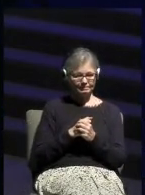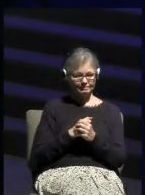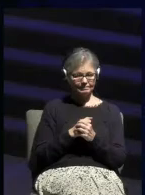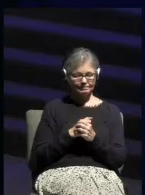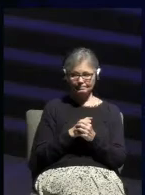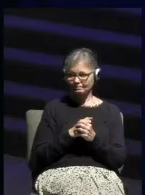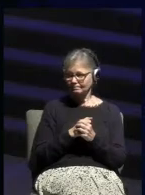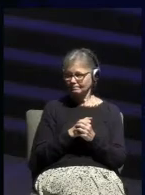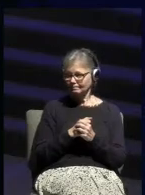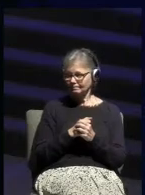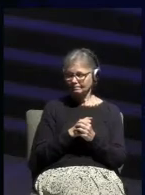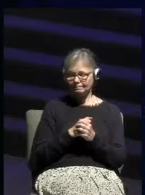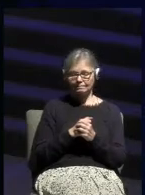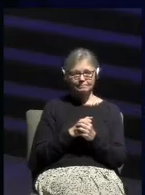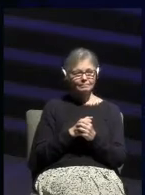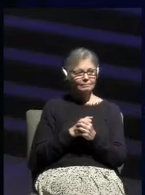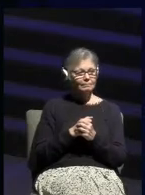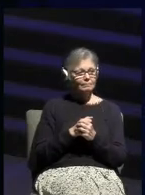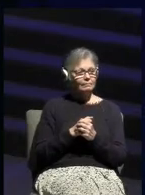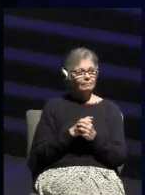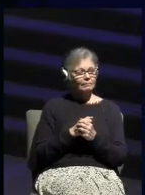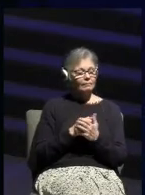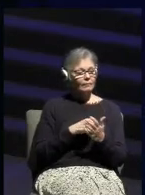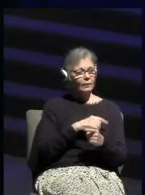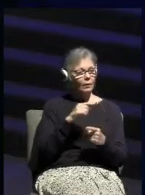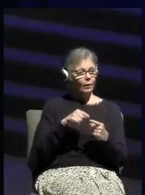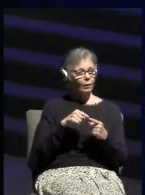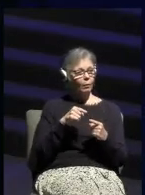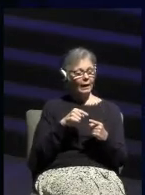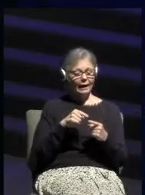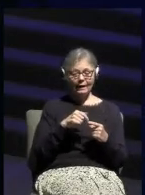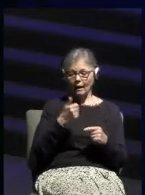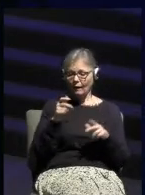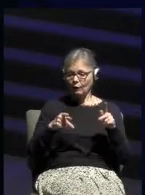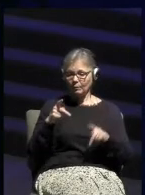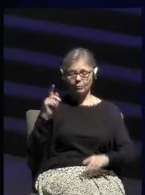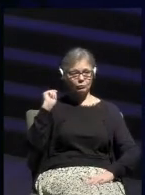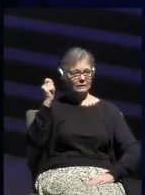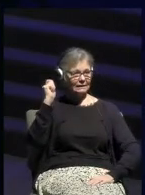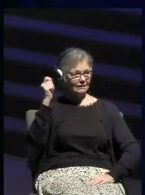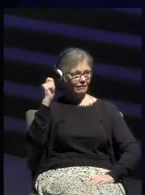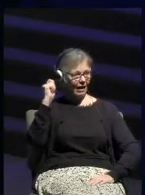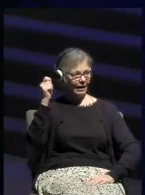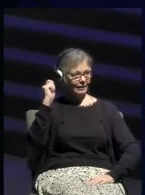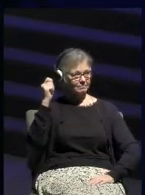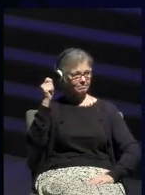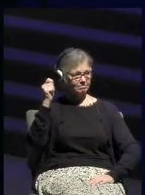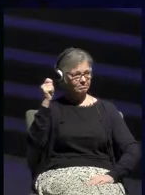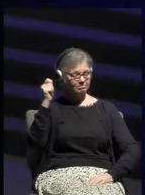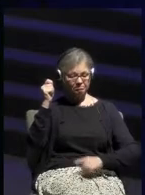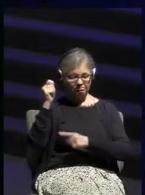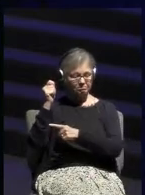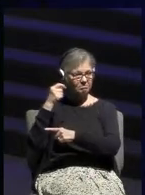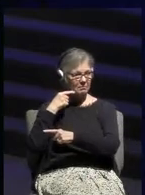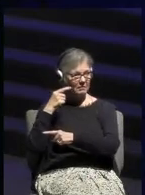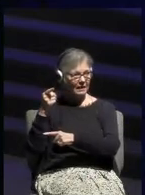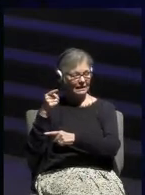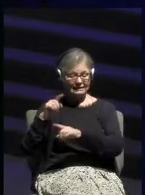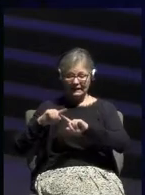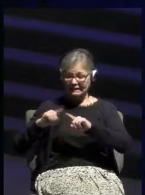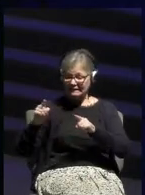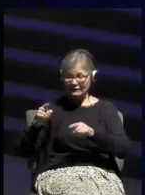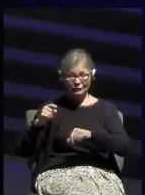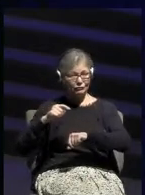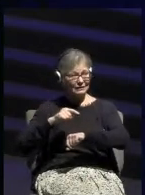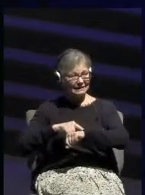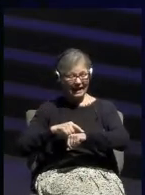And I know that just through the testimonies that I've heard throughout this congregation that at different times